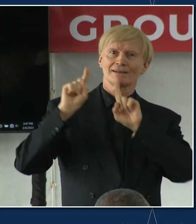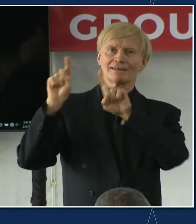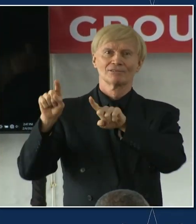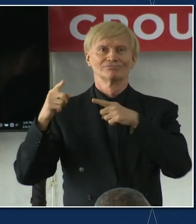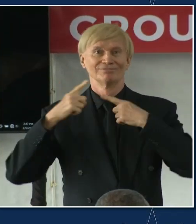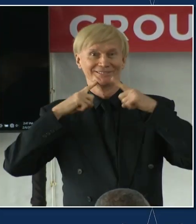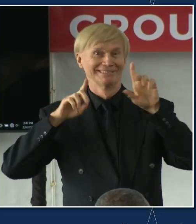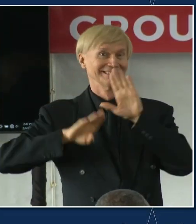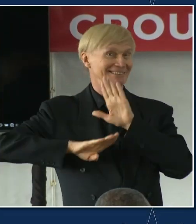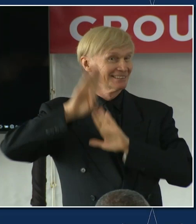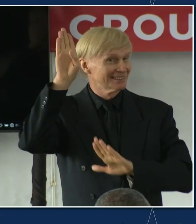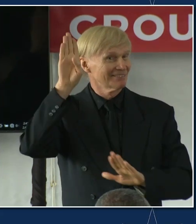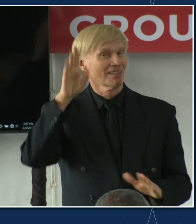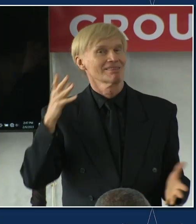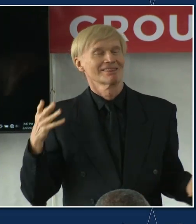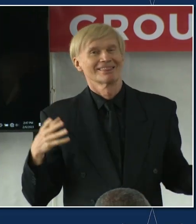successful